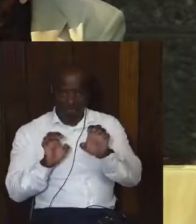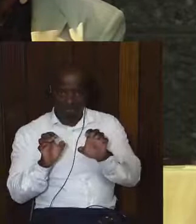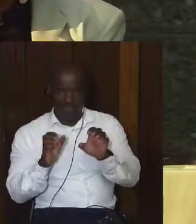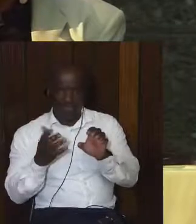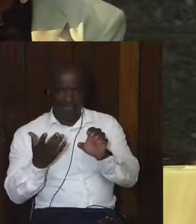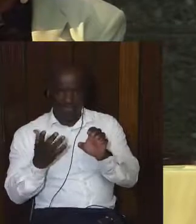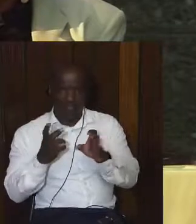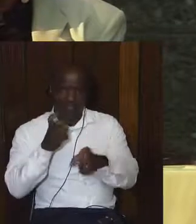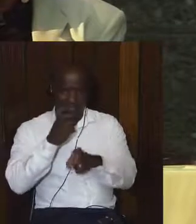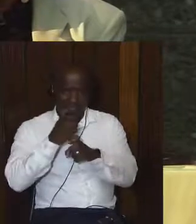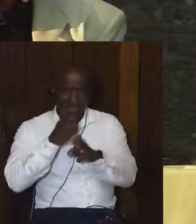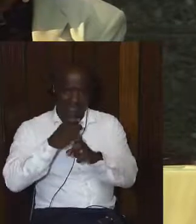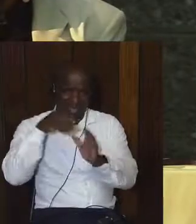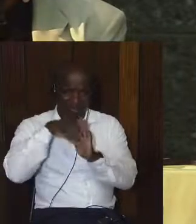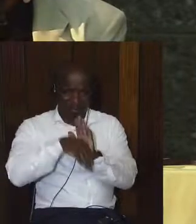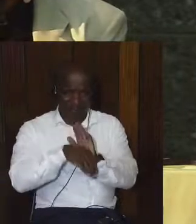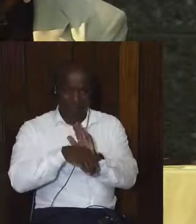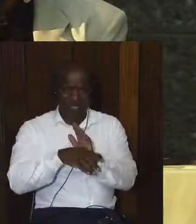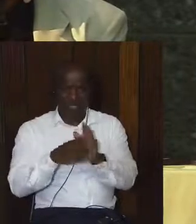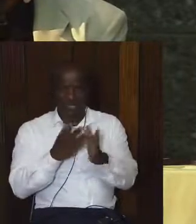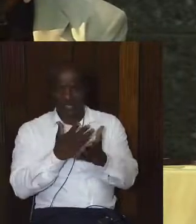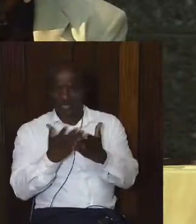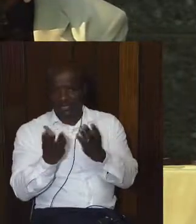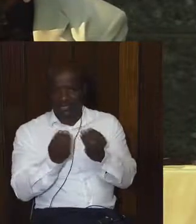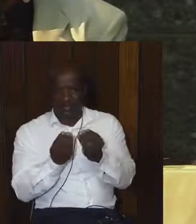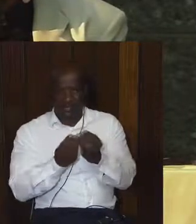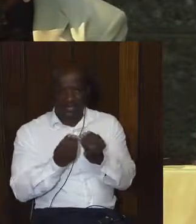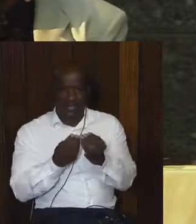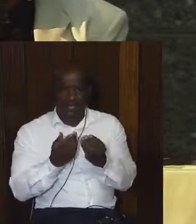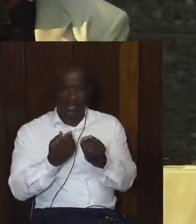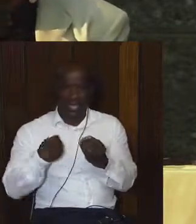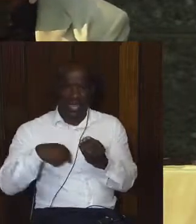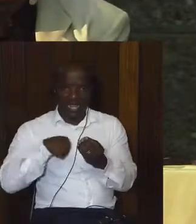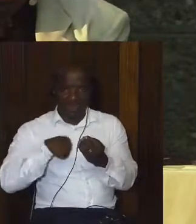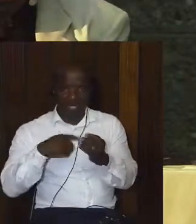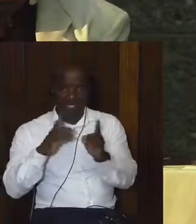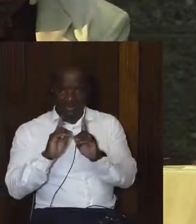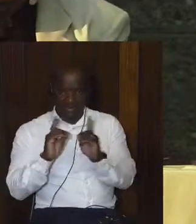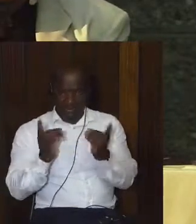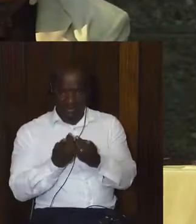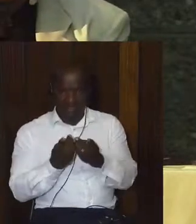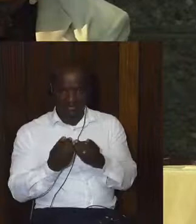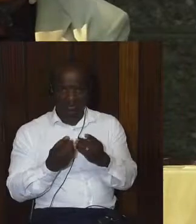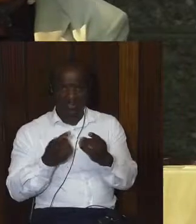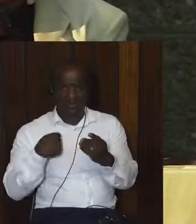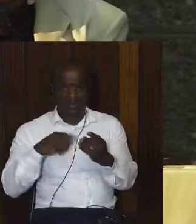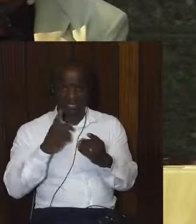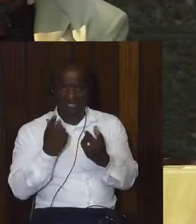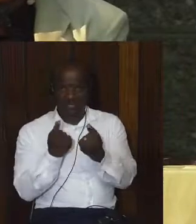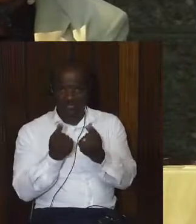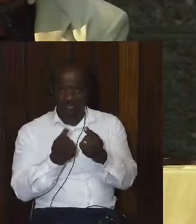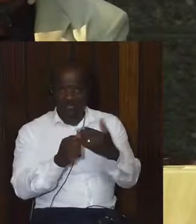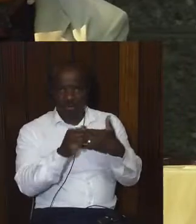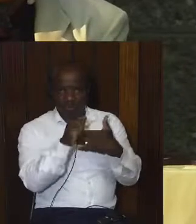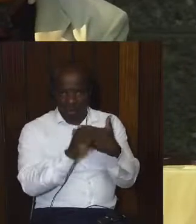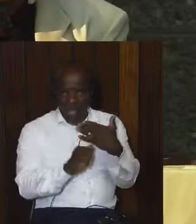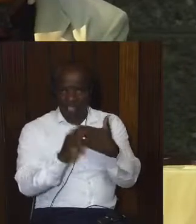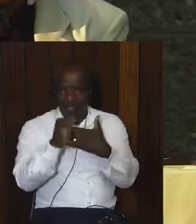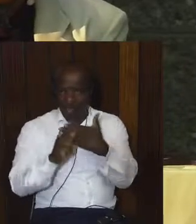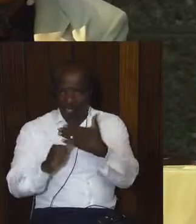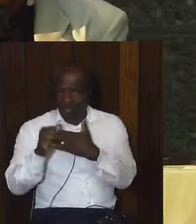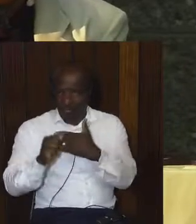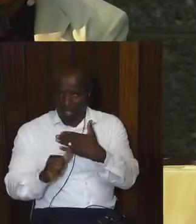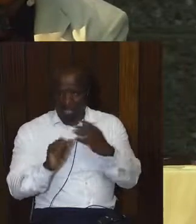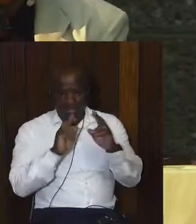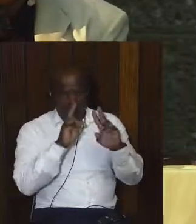sluggish, and whatever we do, we need to find funds in our department. So we, on a monthly basis, when we are looking at